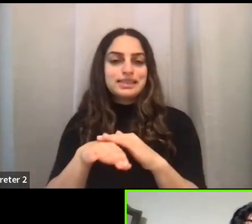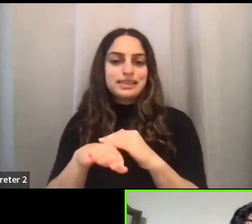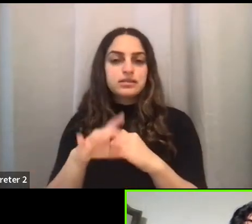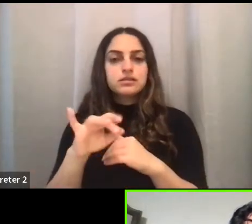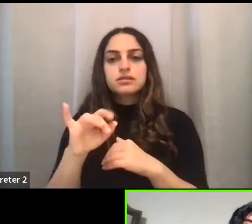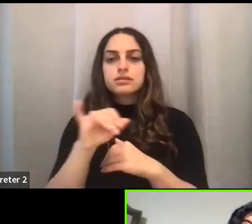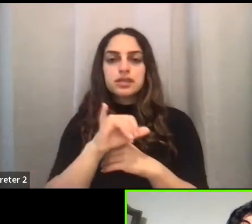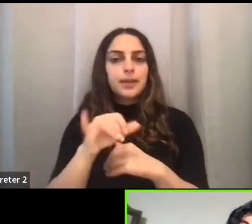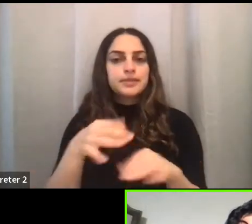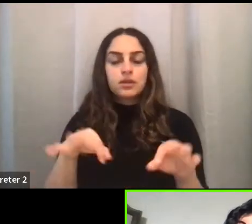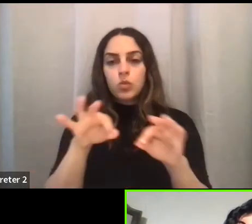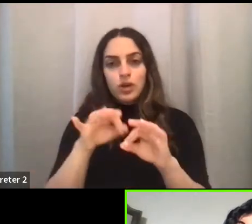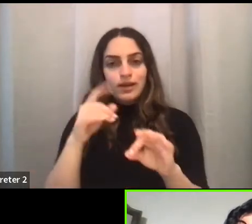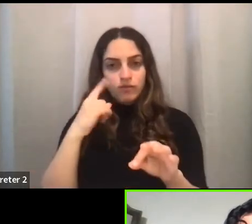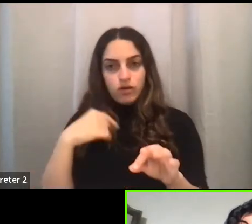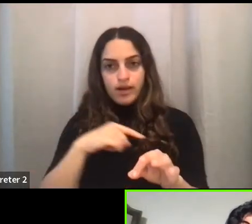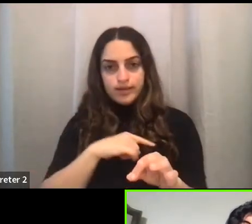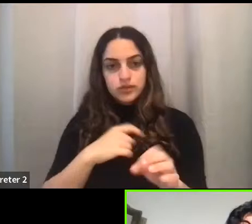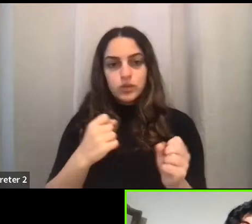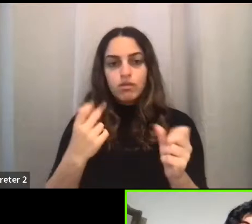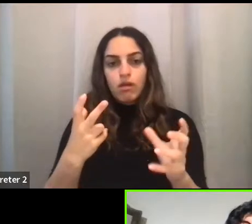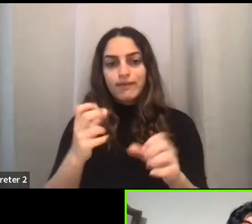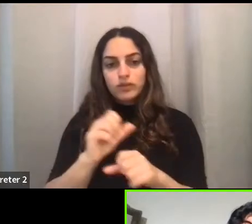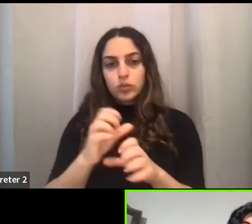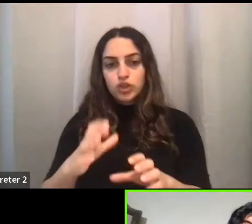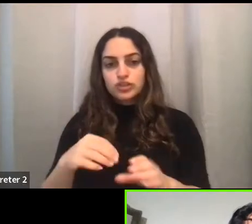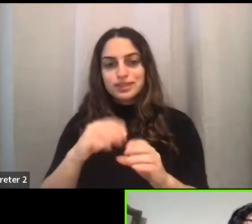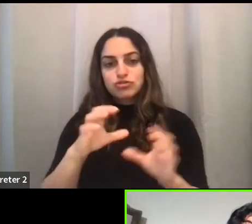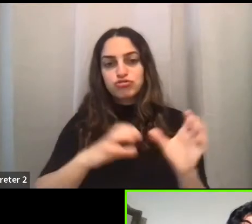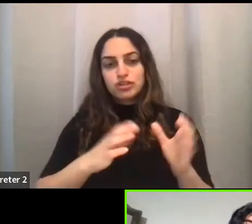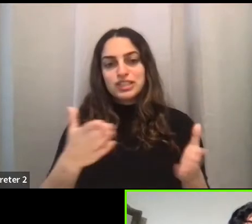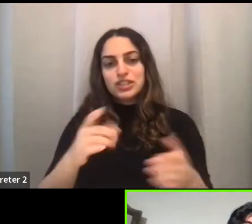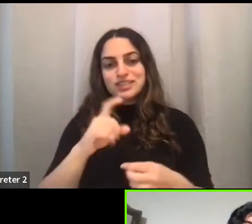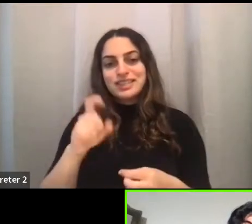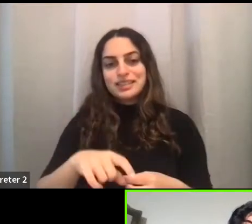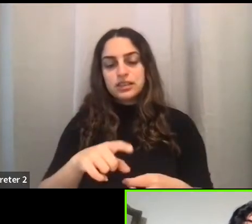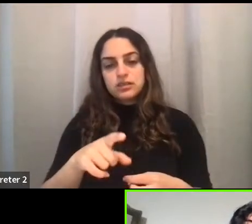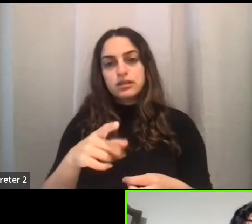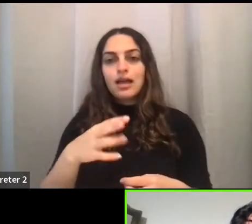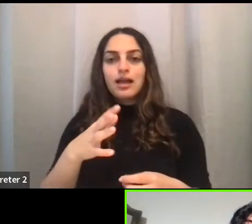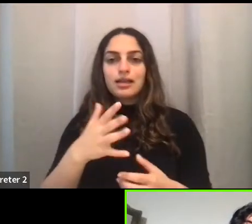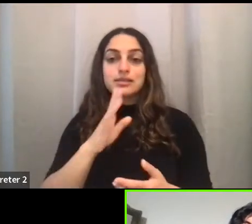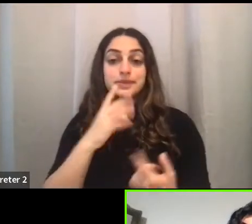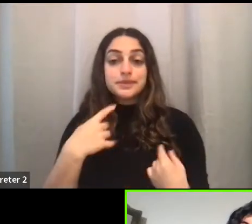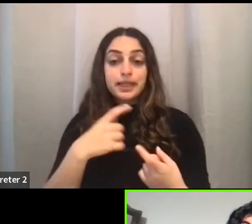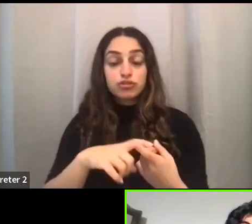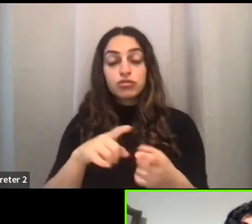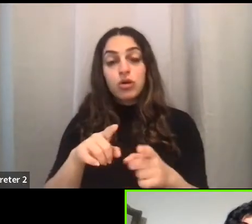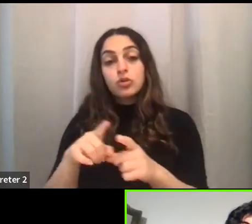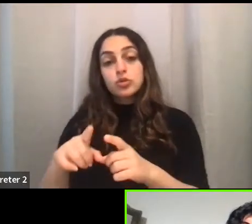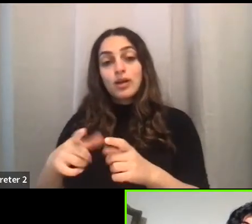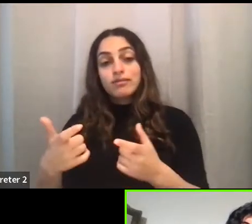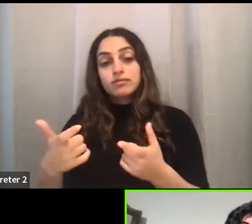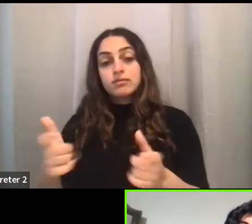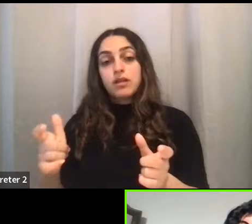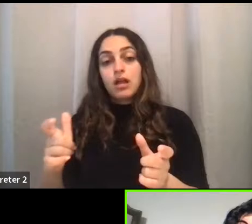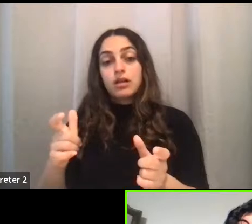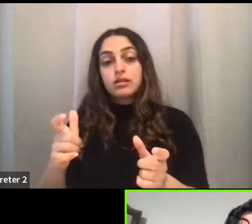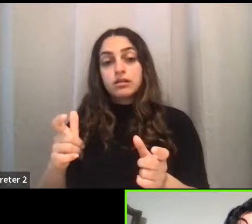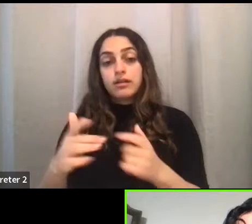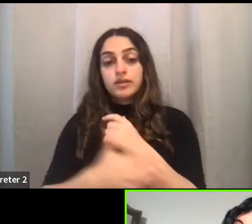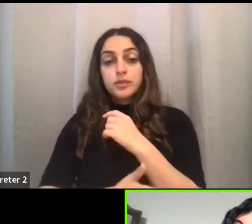key um you know for us a lot of the workers in construction here in texas are spanish speakers we also have large communities that speak